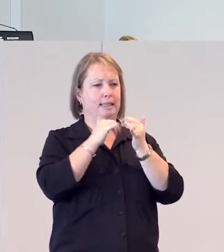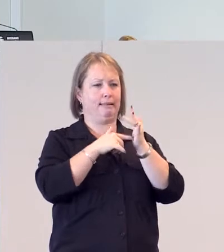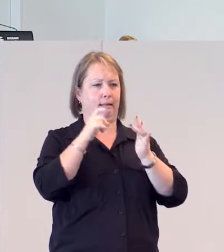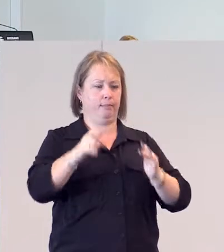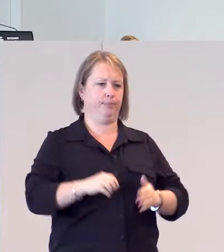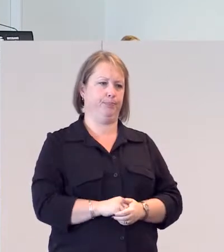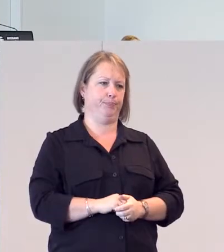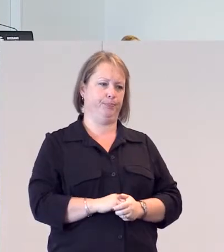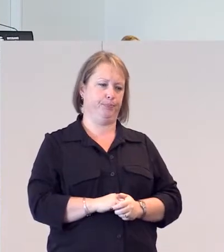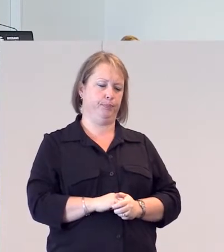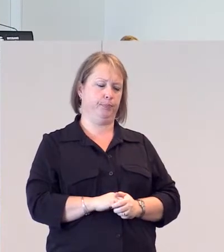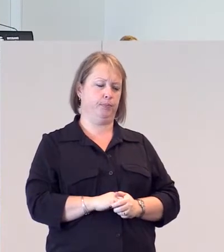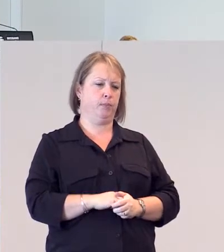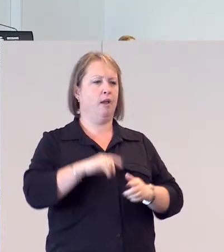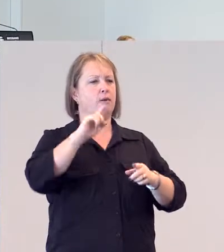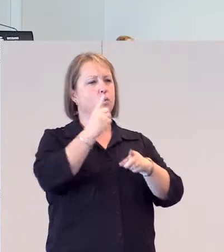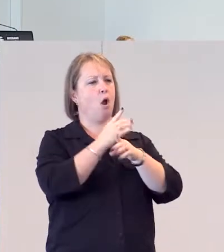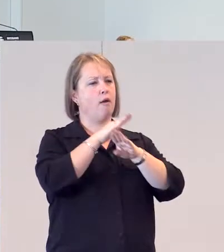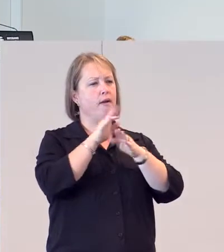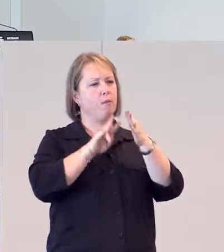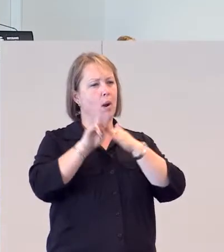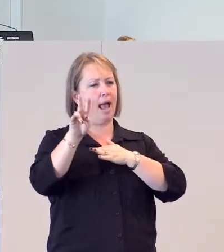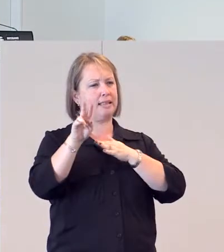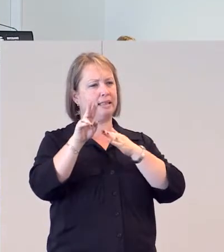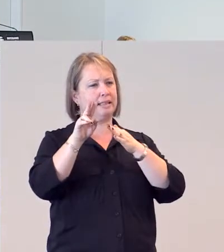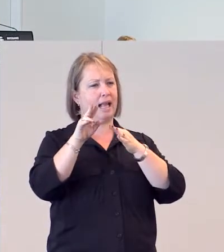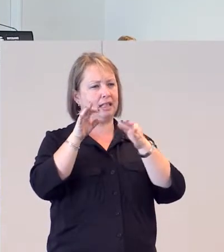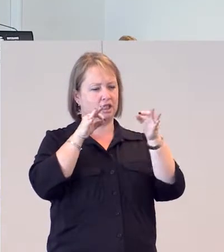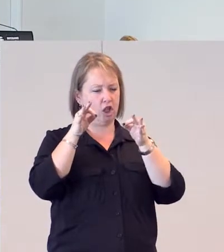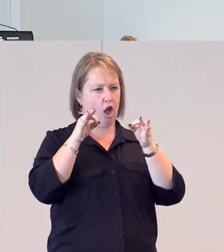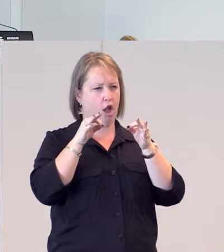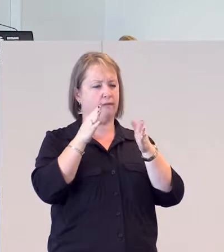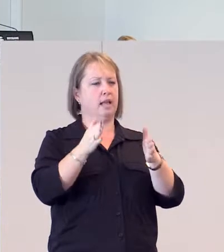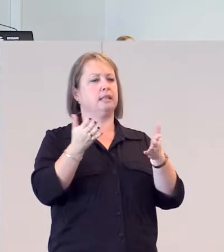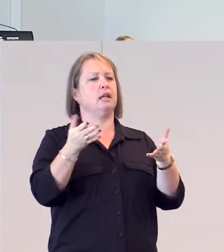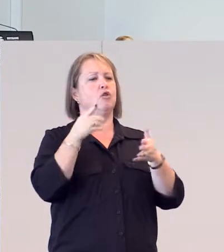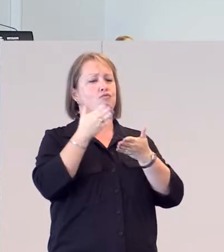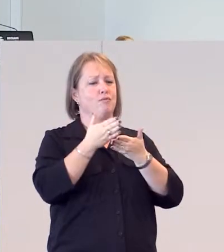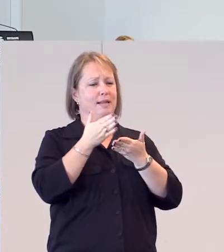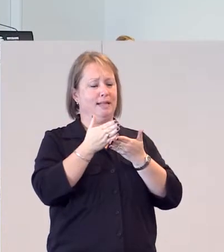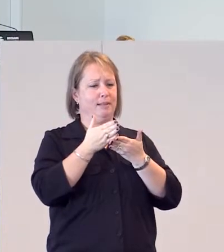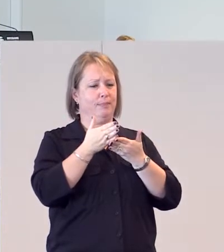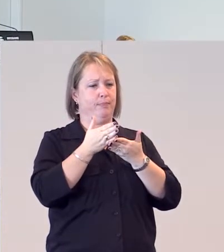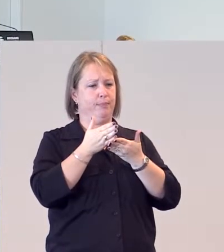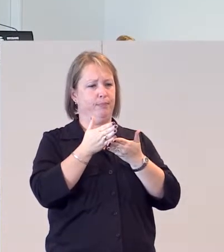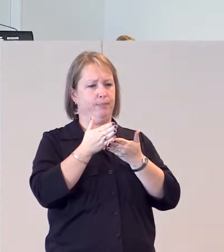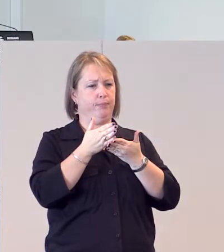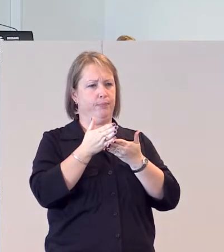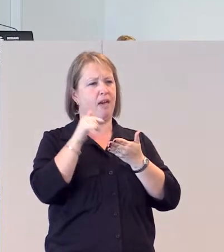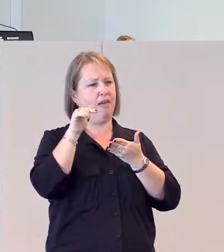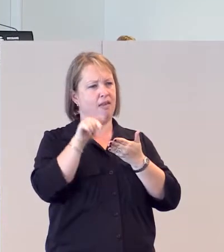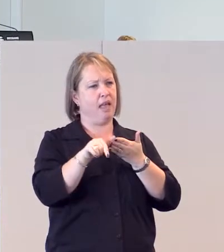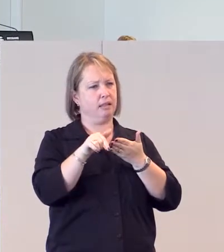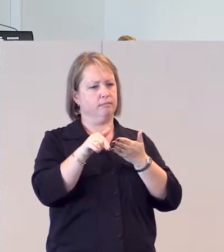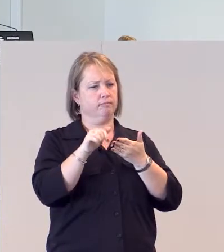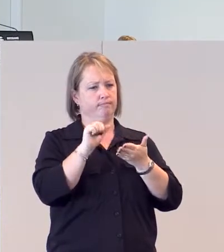We'll talk first about the forecast and design phase. So this is where this very much fits with